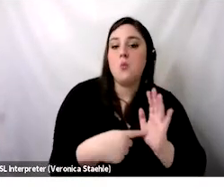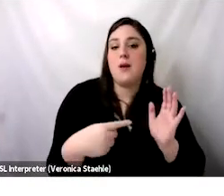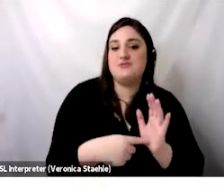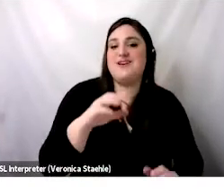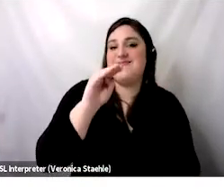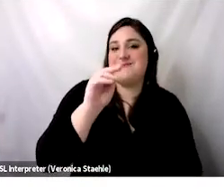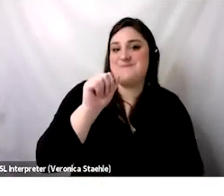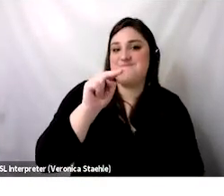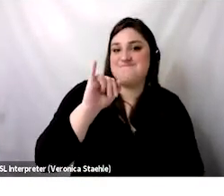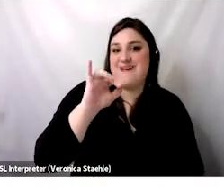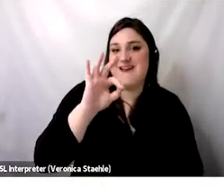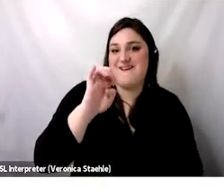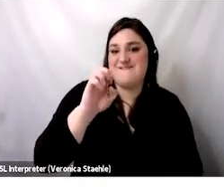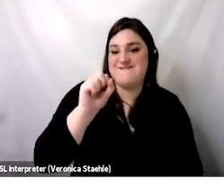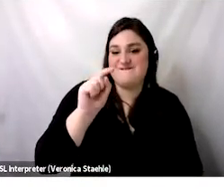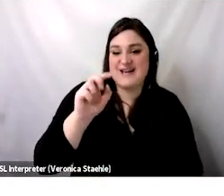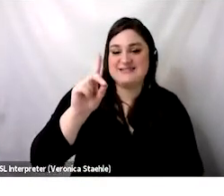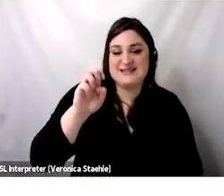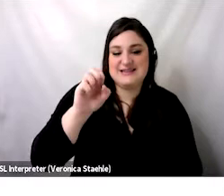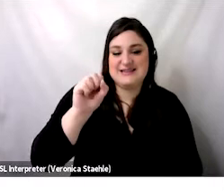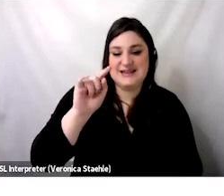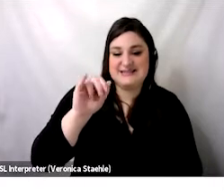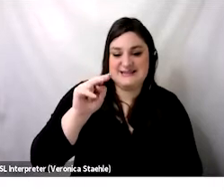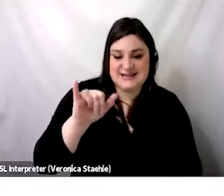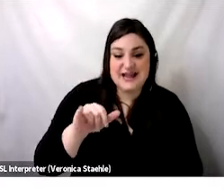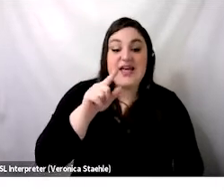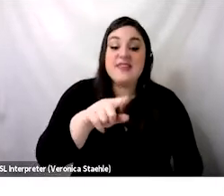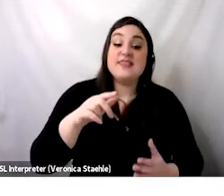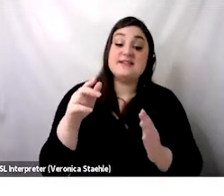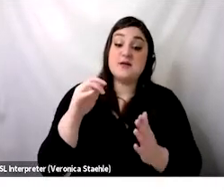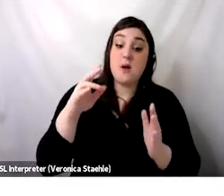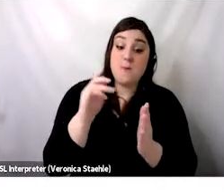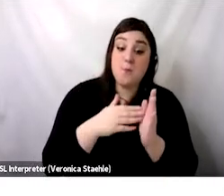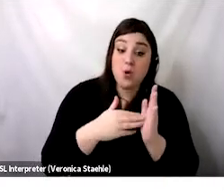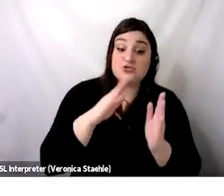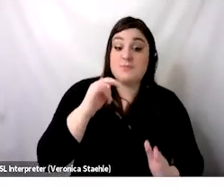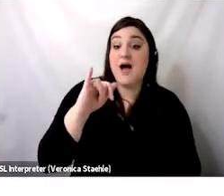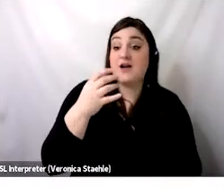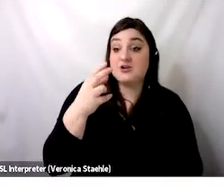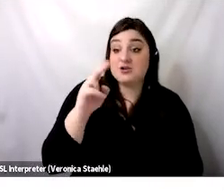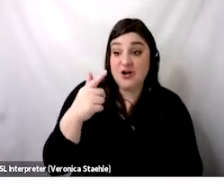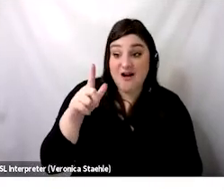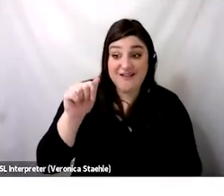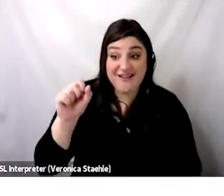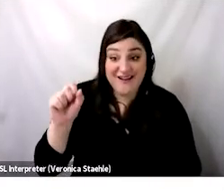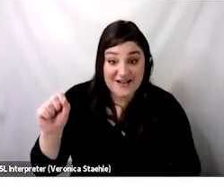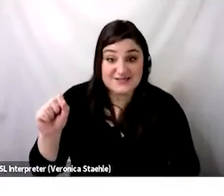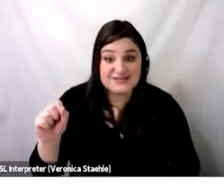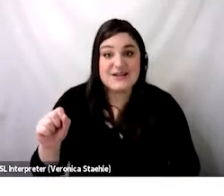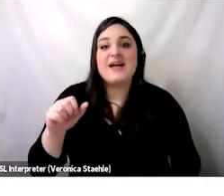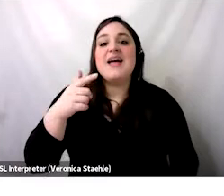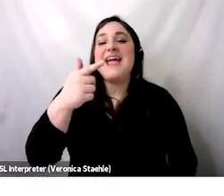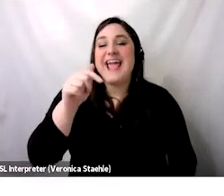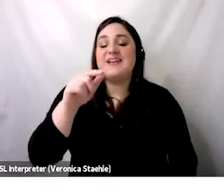by John Gass back in 1872, and the term was made by newspaper reporter